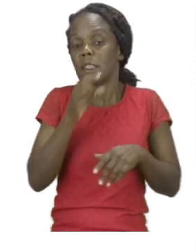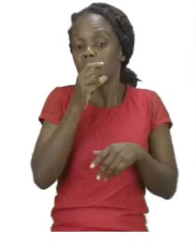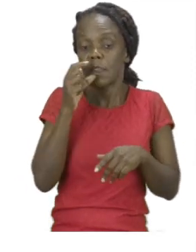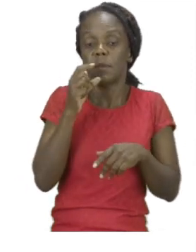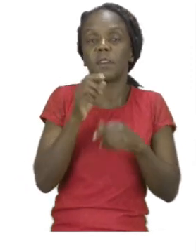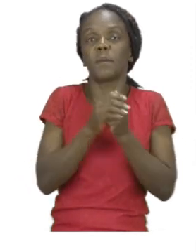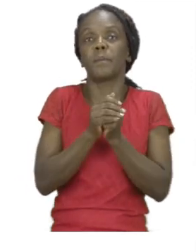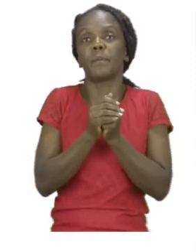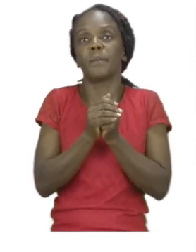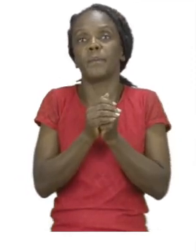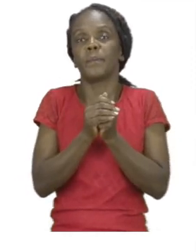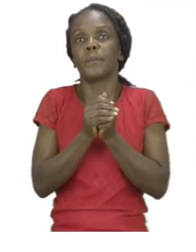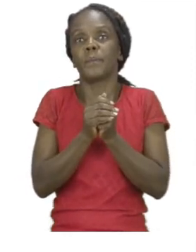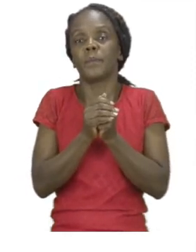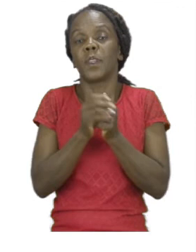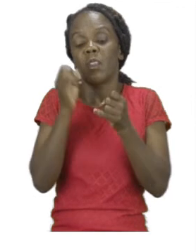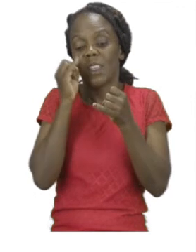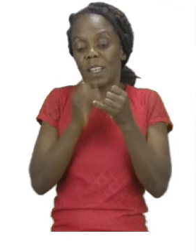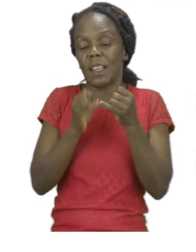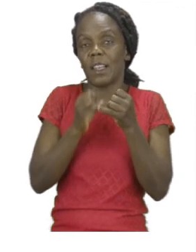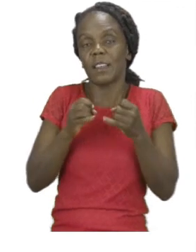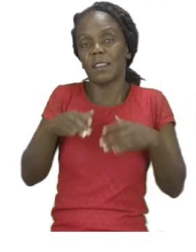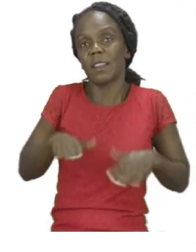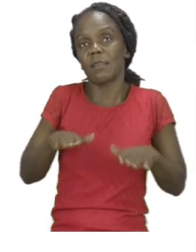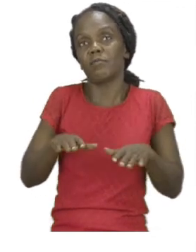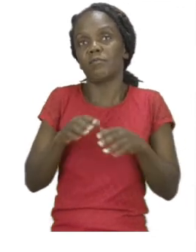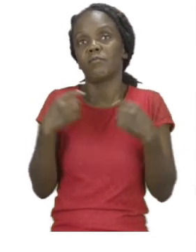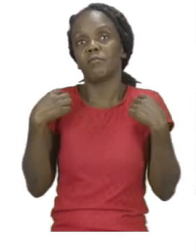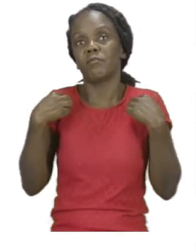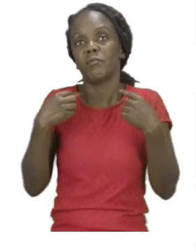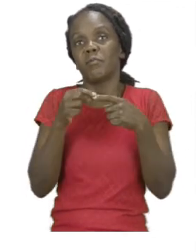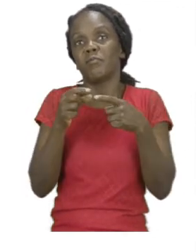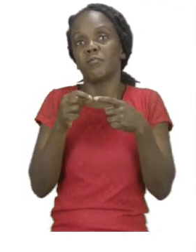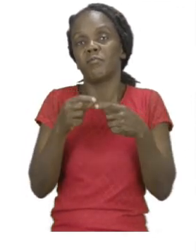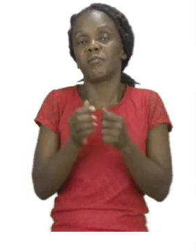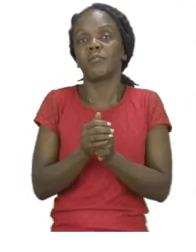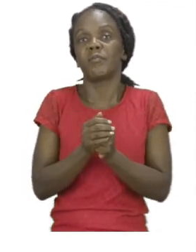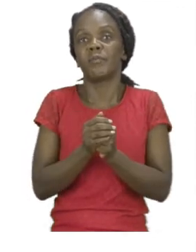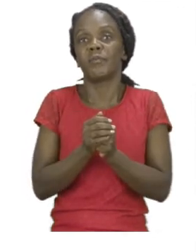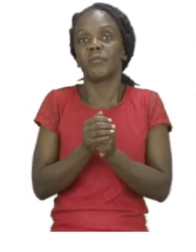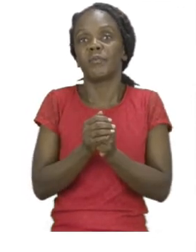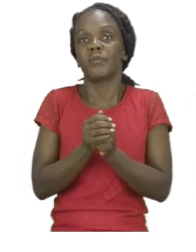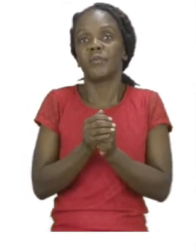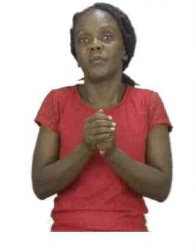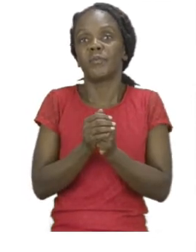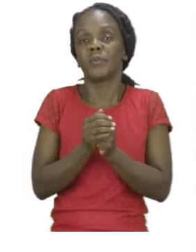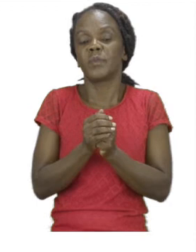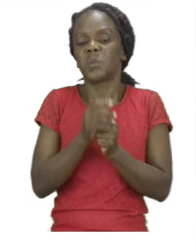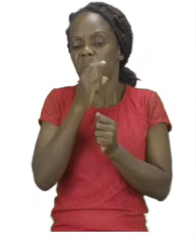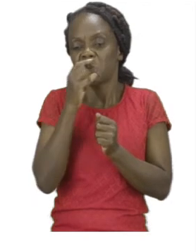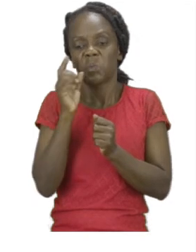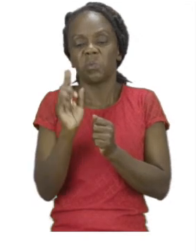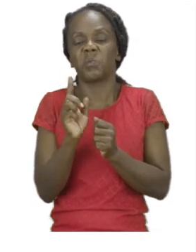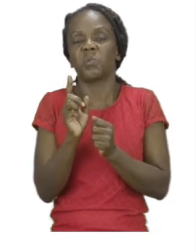Now let's move on to the last girl who is wearing a pink dress. We want to find out if her name